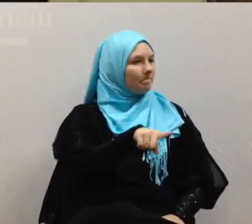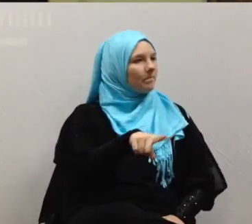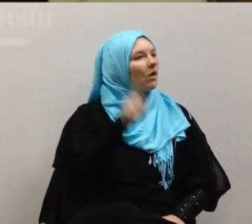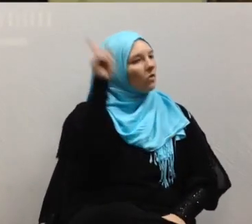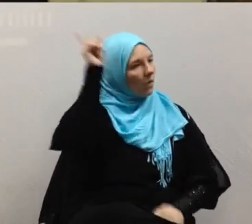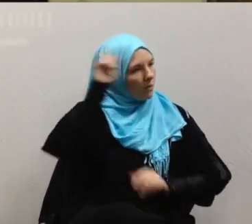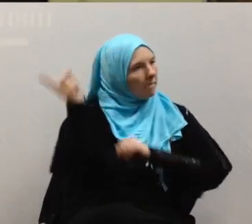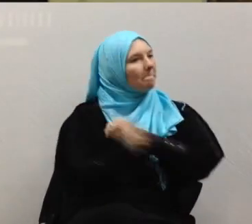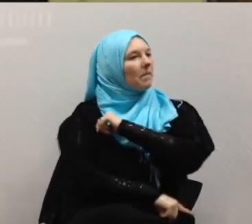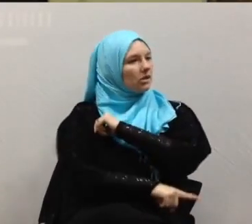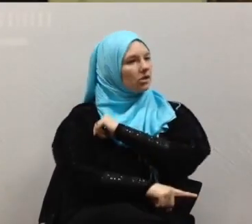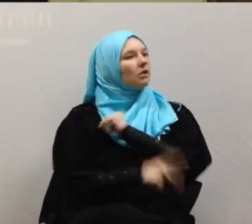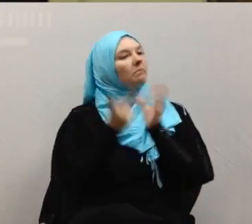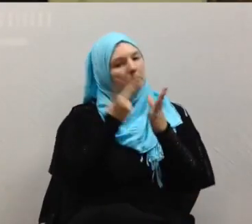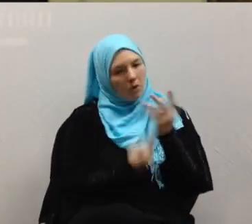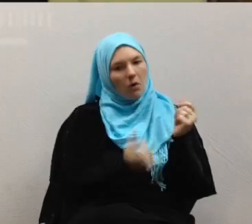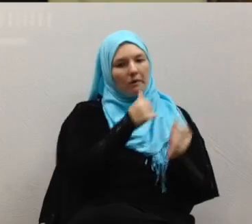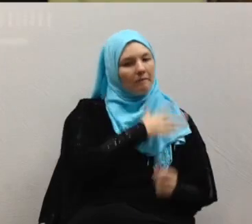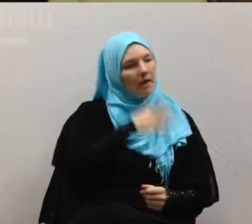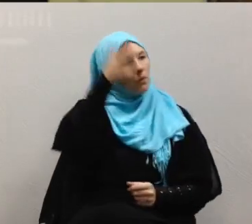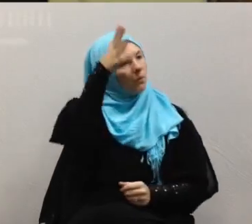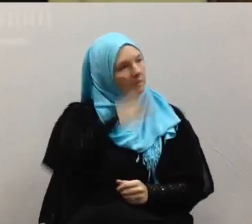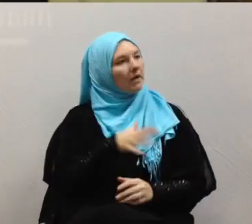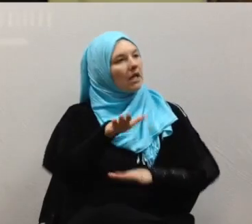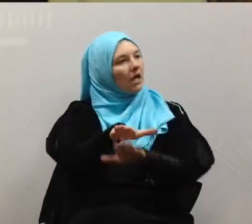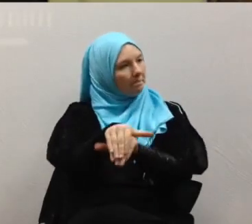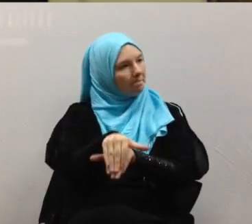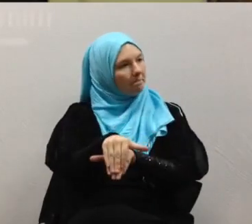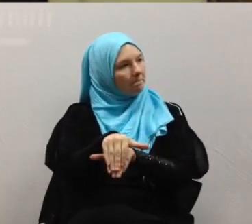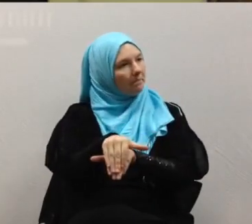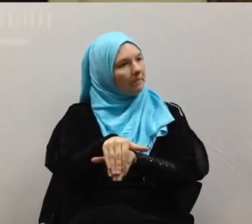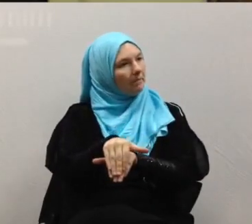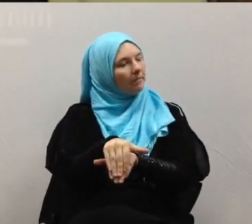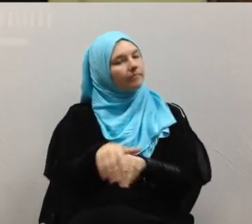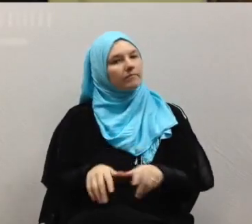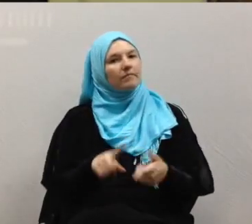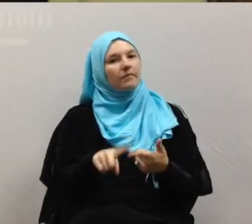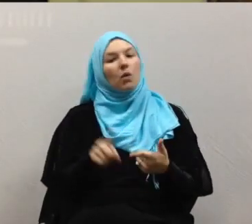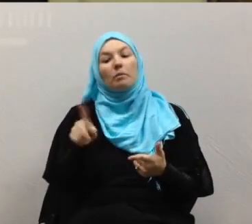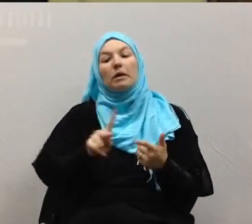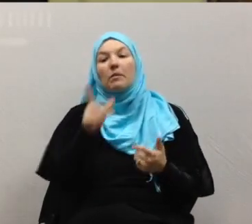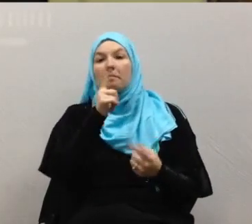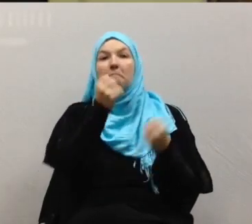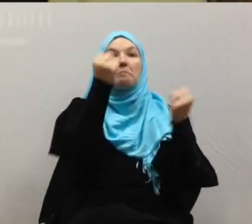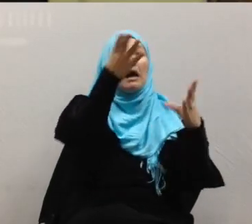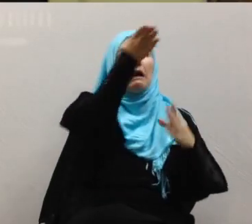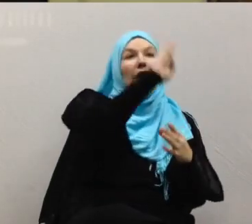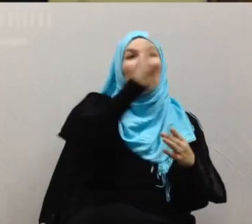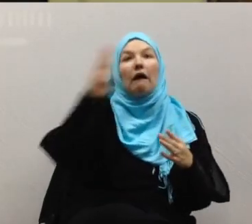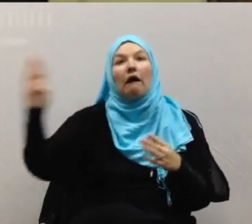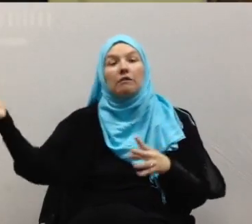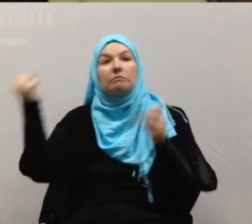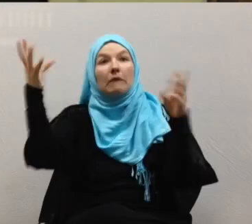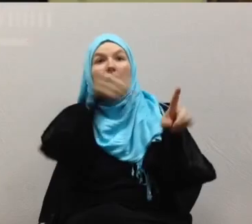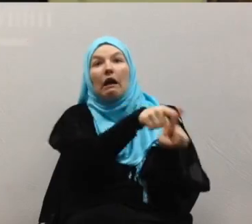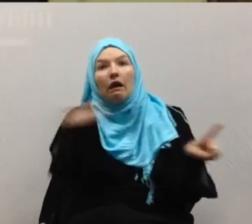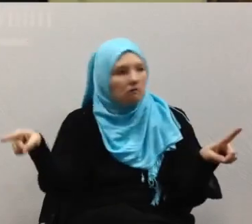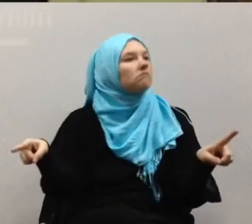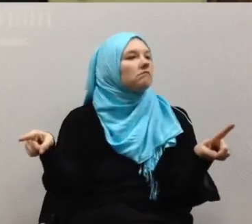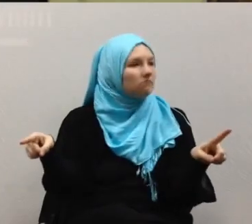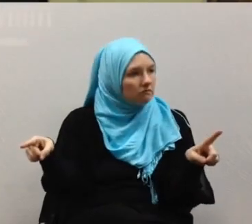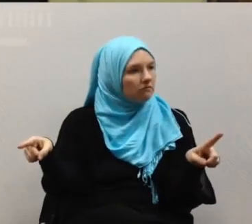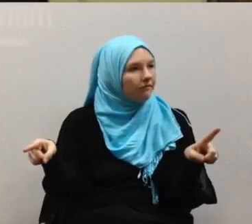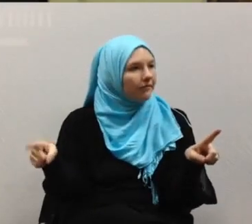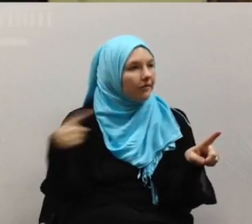hypocrite women, and the polytheist men and women, those who assume about Allah an assumption of